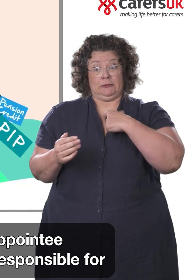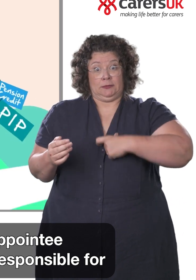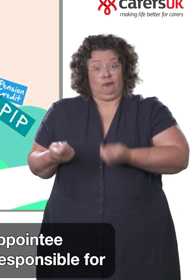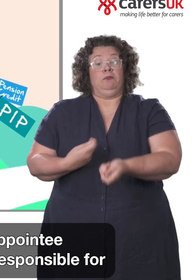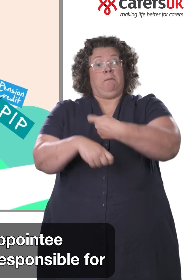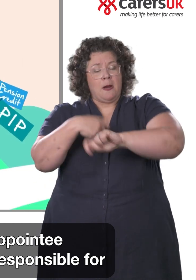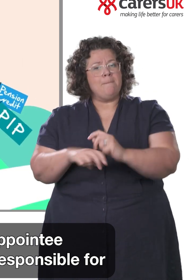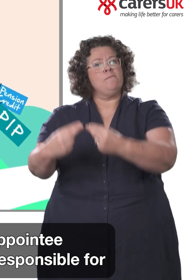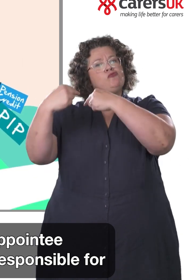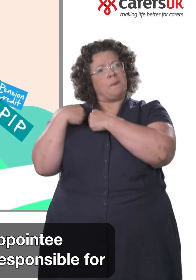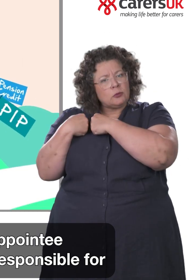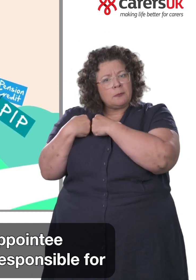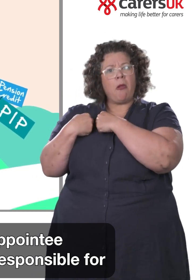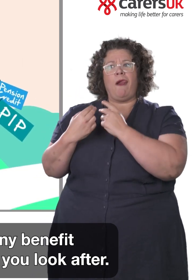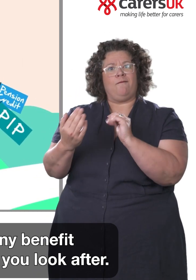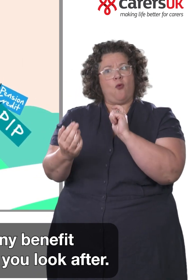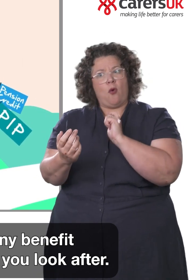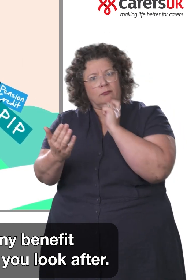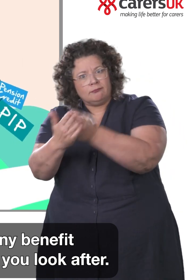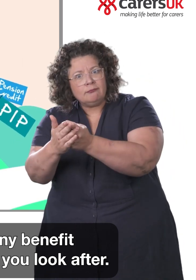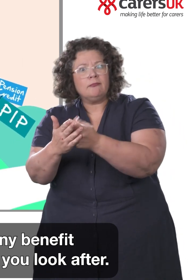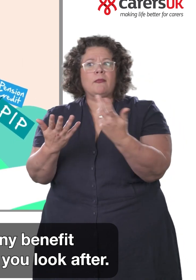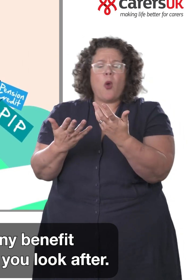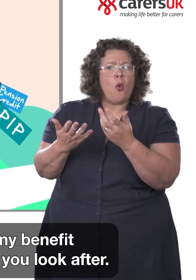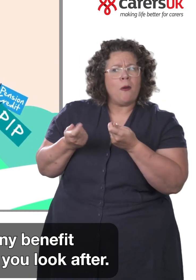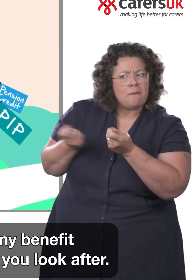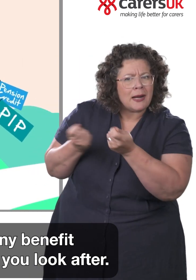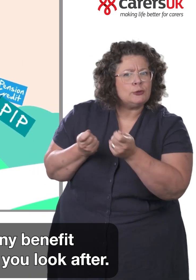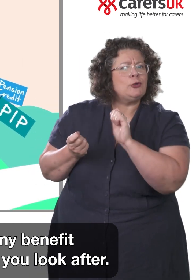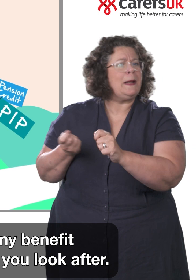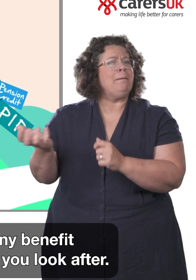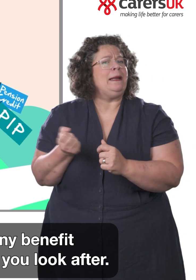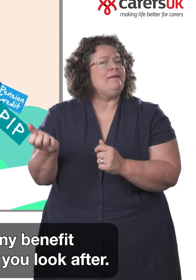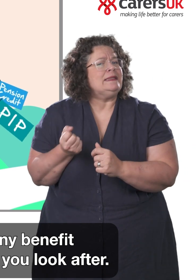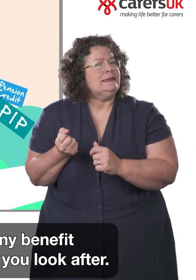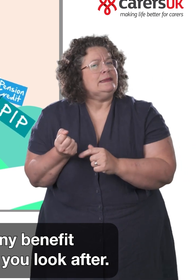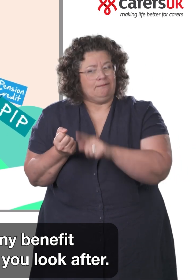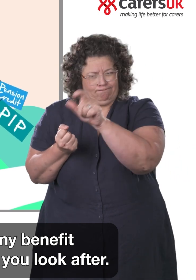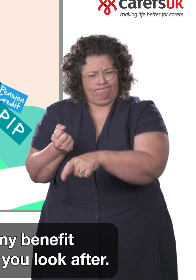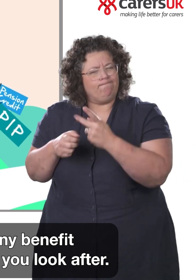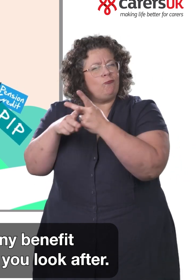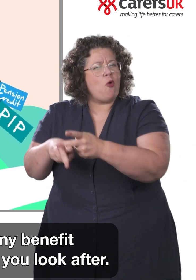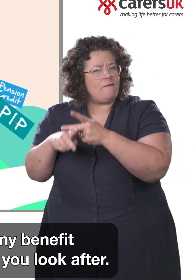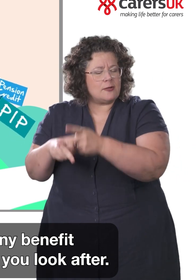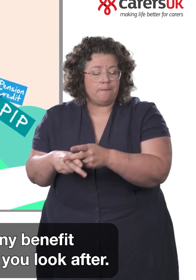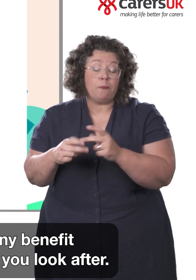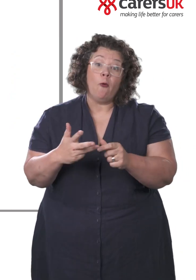and means that you become responsible for making and maintaining any benefit claims on behalf of the person you look